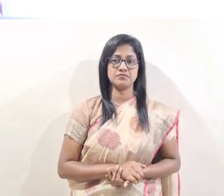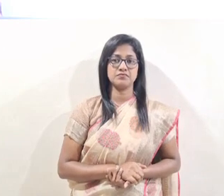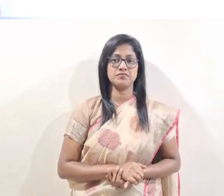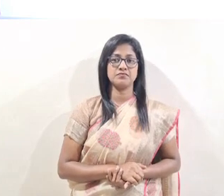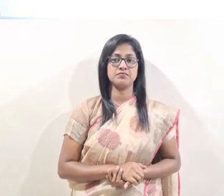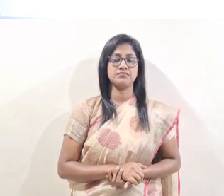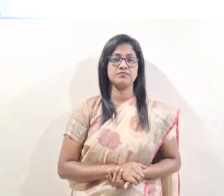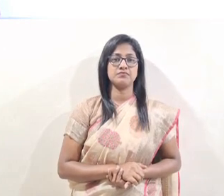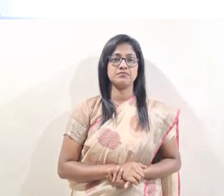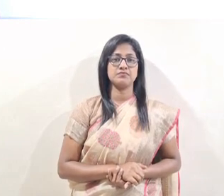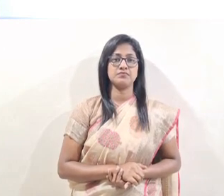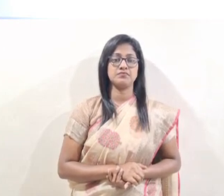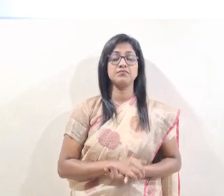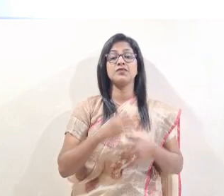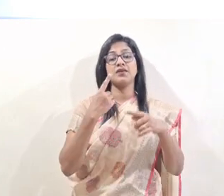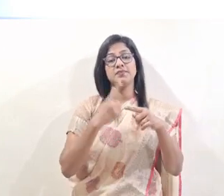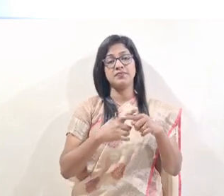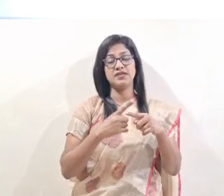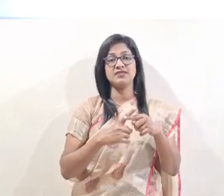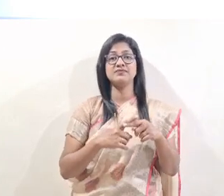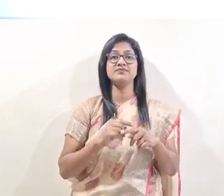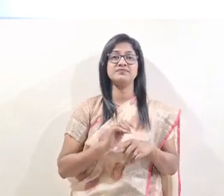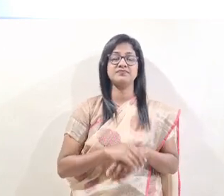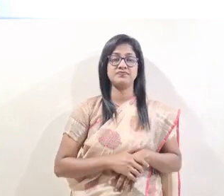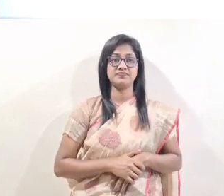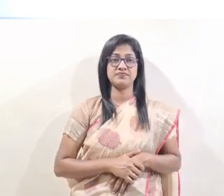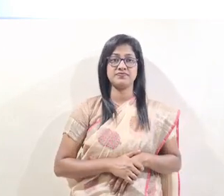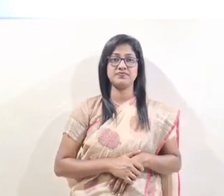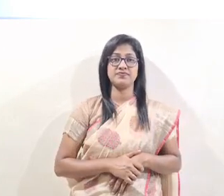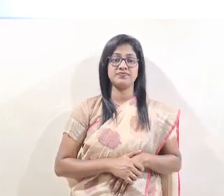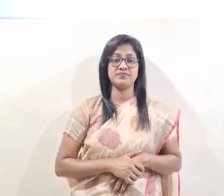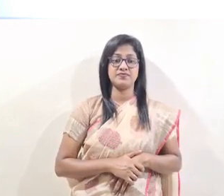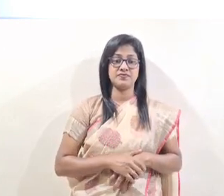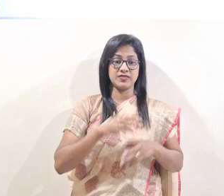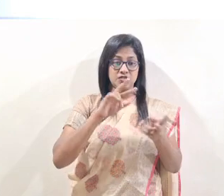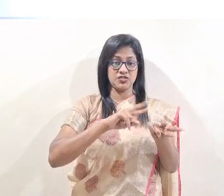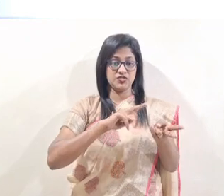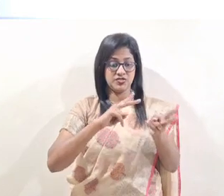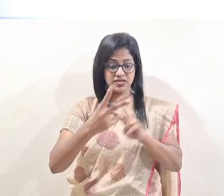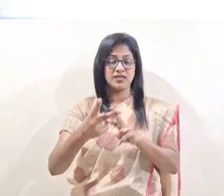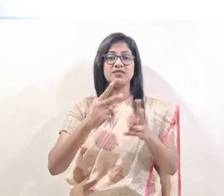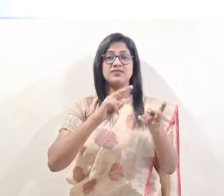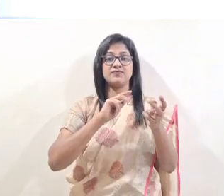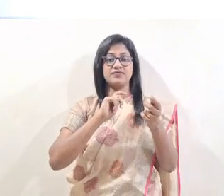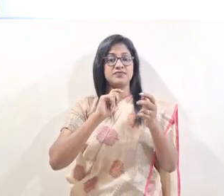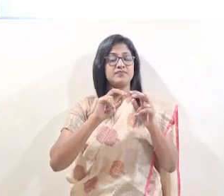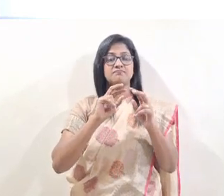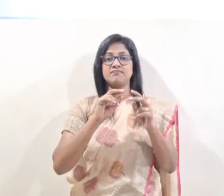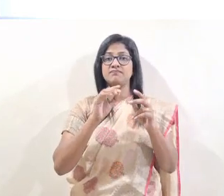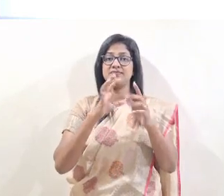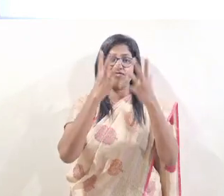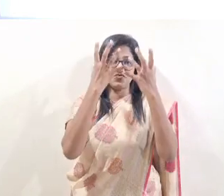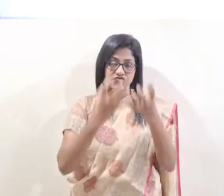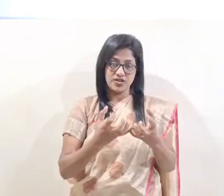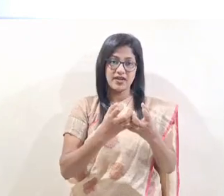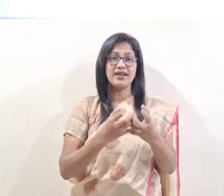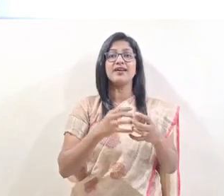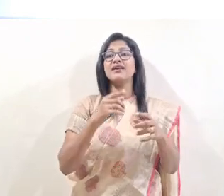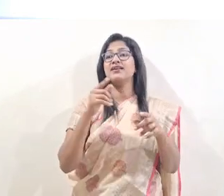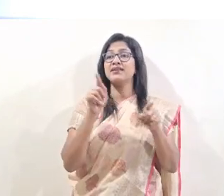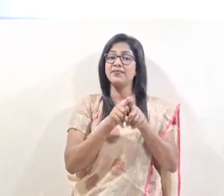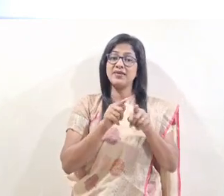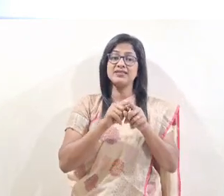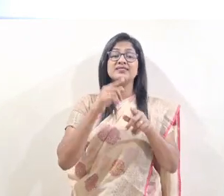And the traction transformers were dry types, and